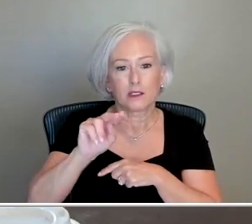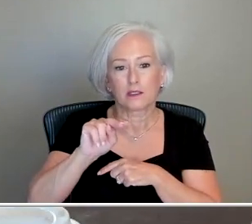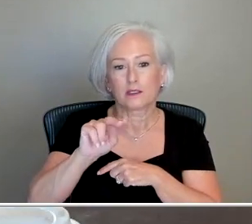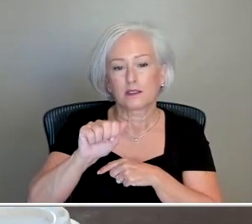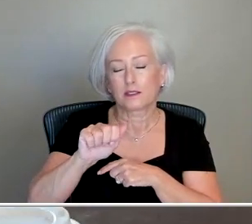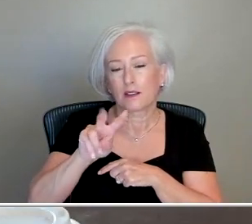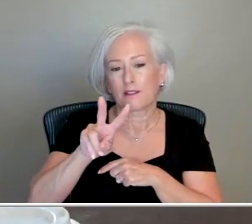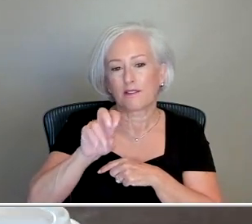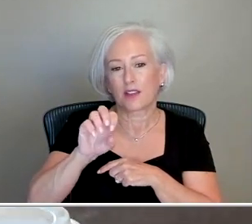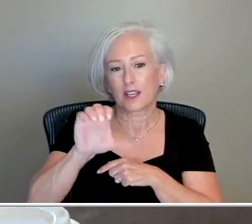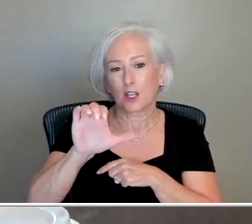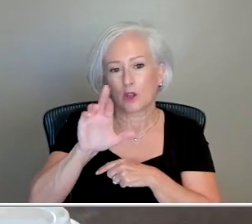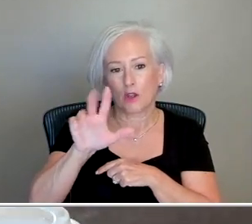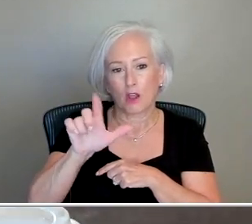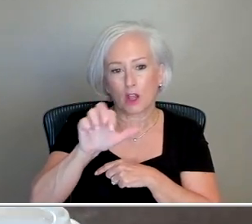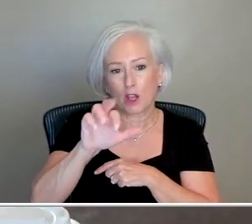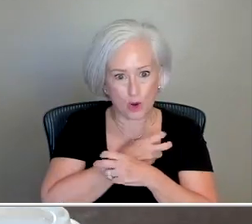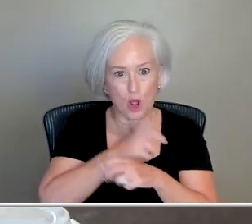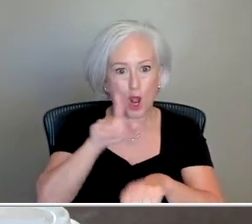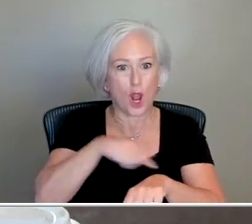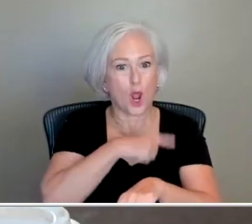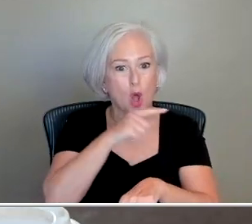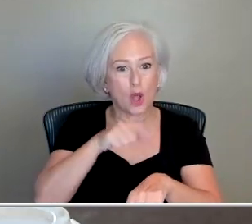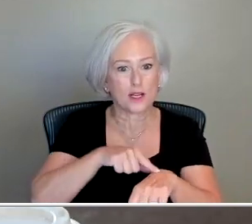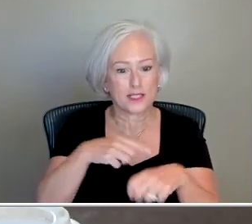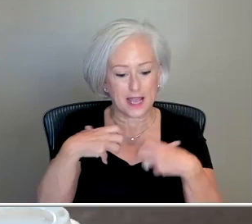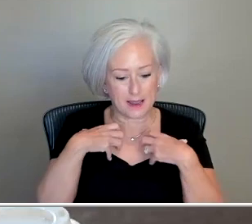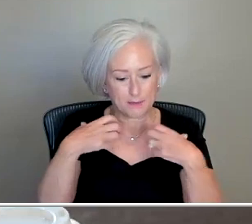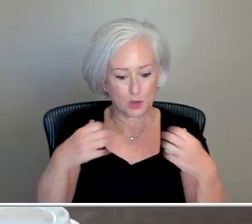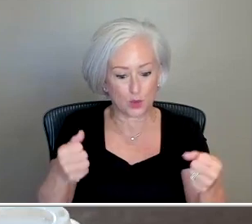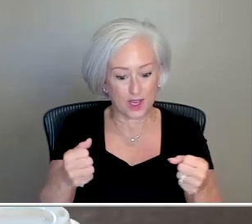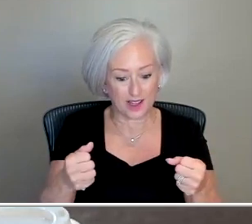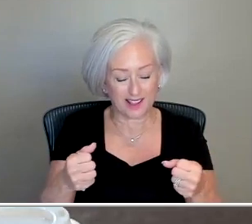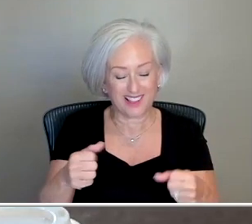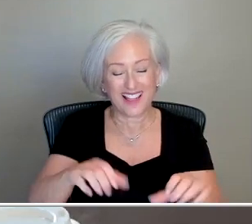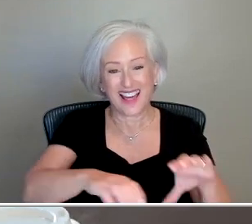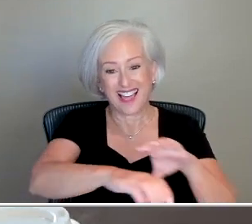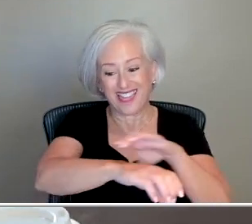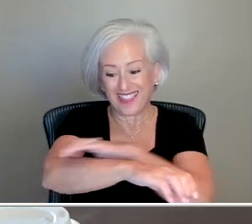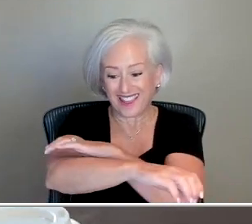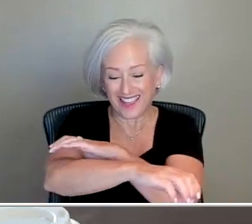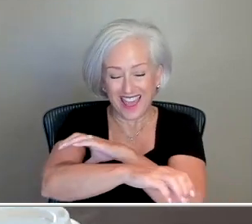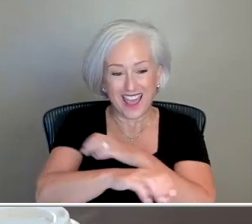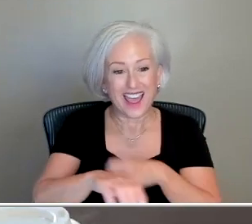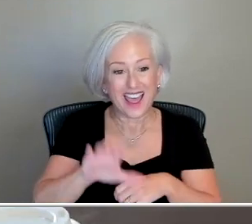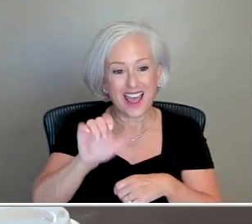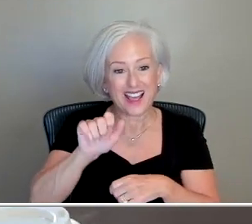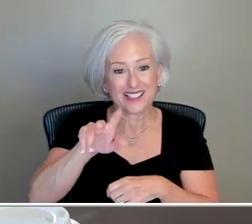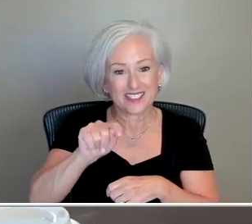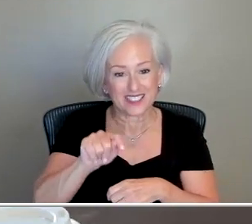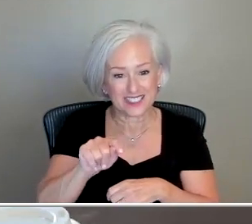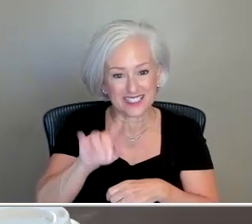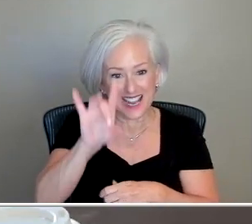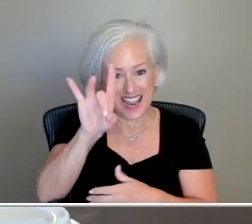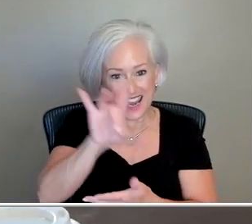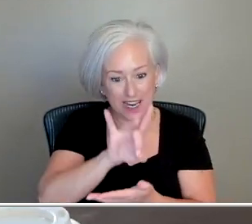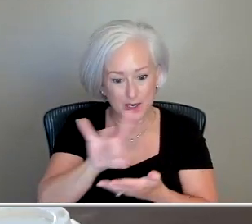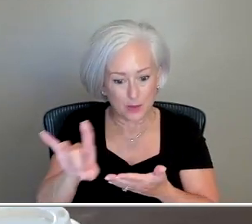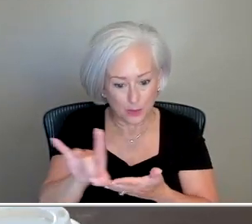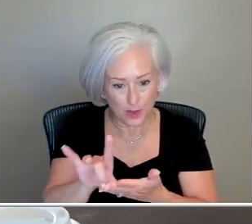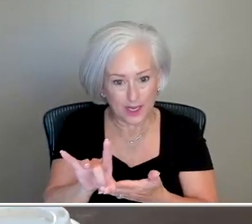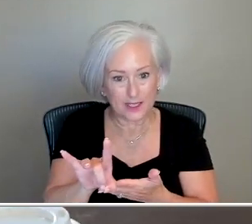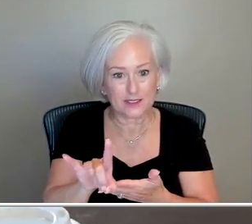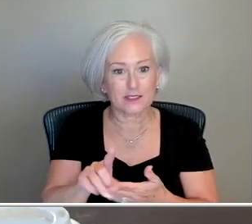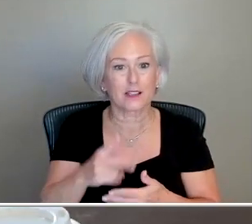have a cast on for 8 weeks. 3 weeks, 4 weeks in, they replaced the cast and put a new cast on because it gets